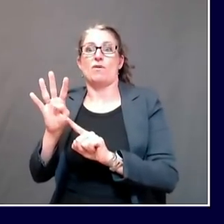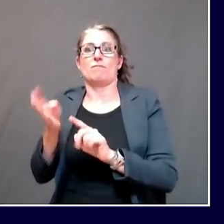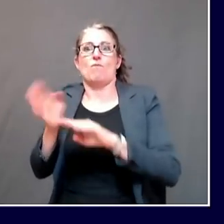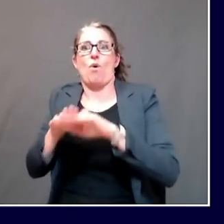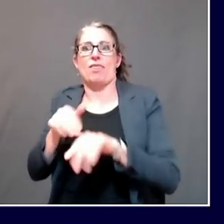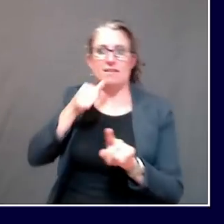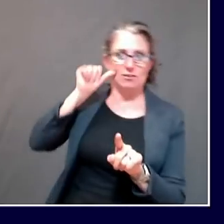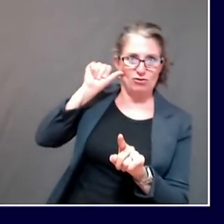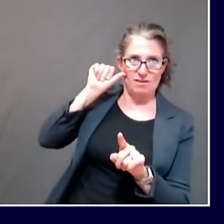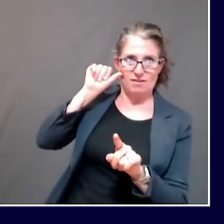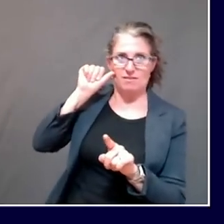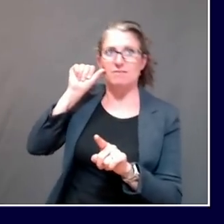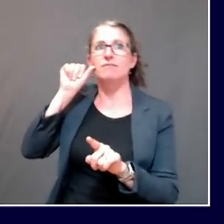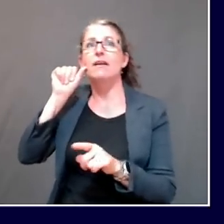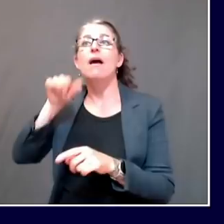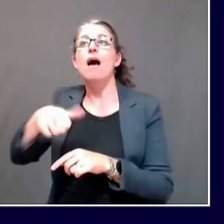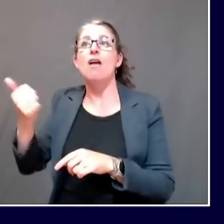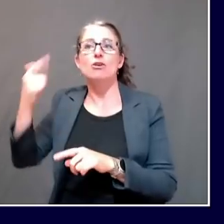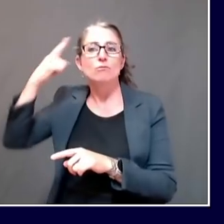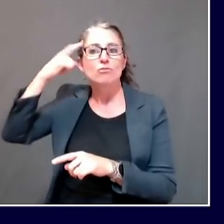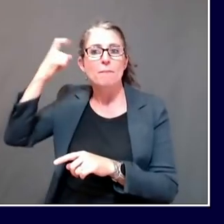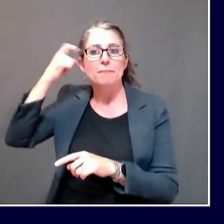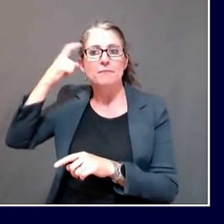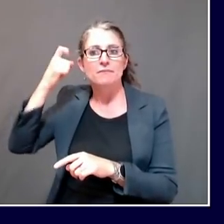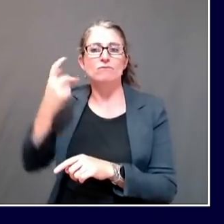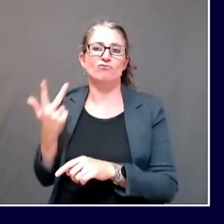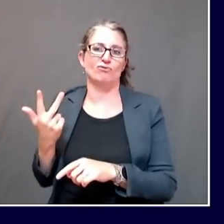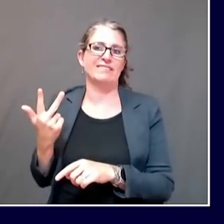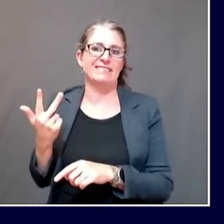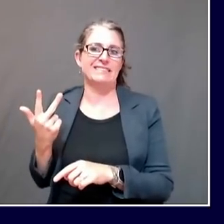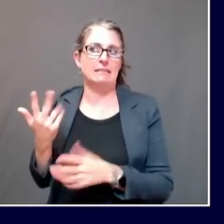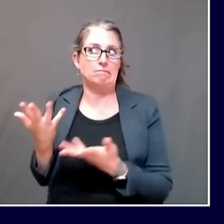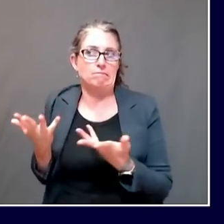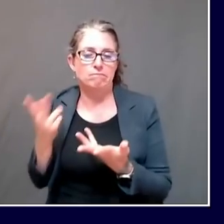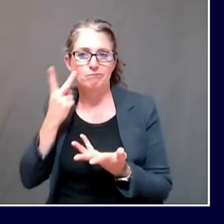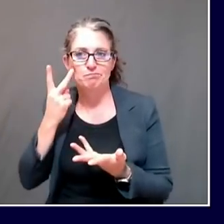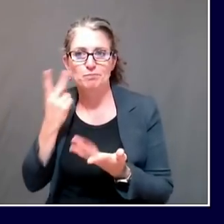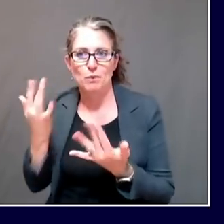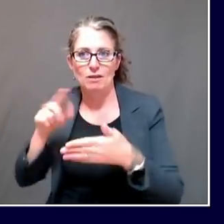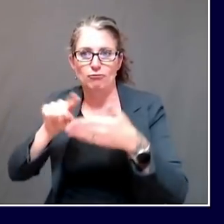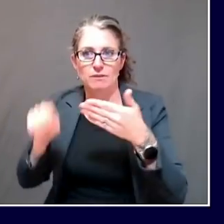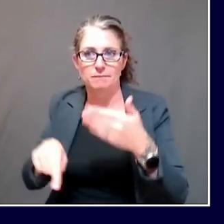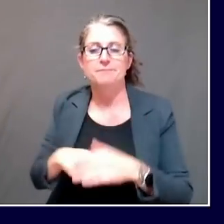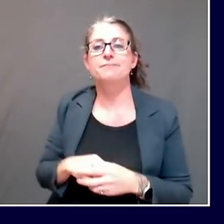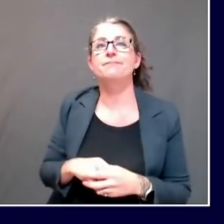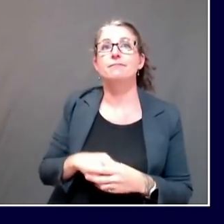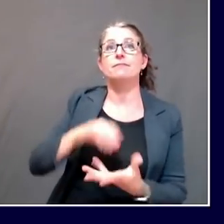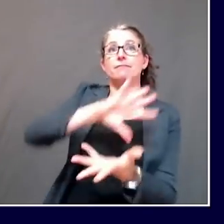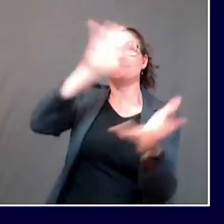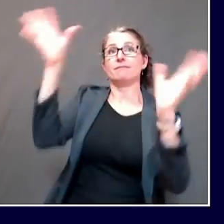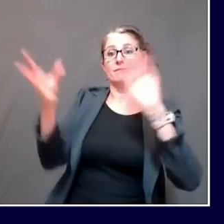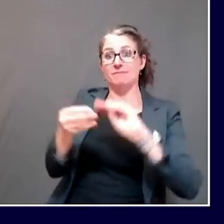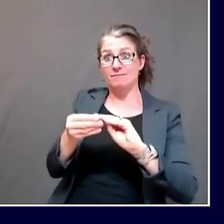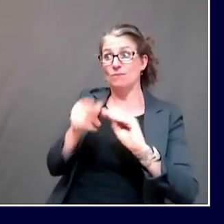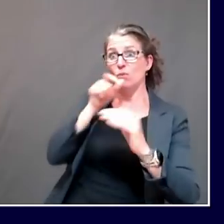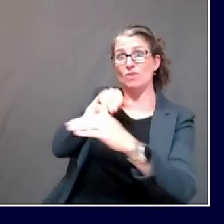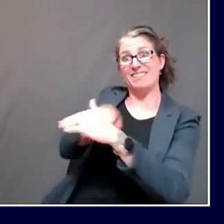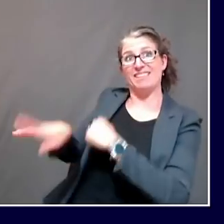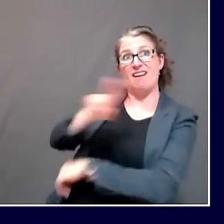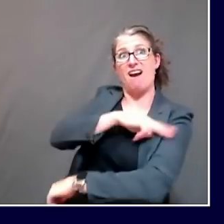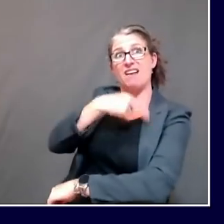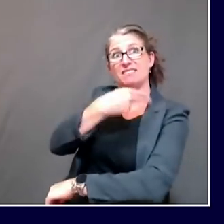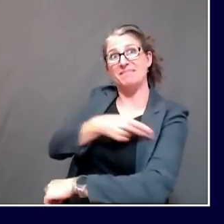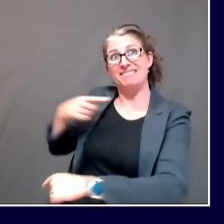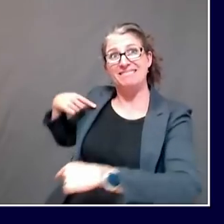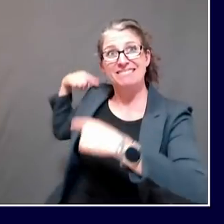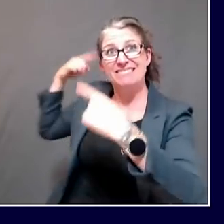probable cases since yesterday. Overall, 436 individuals have been hospitalized at some point,